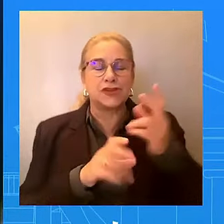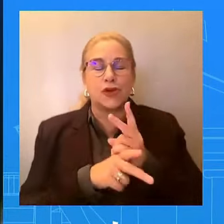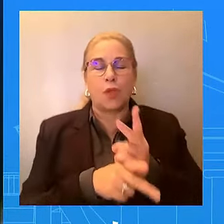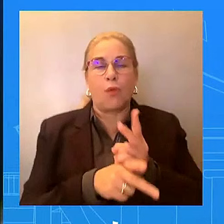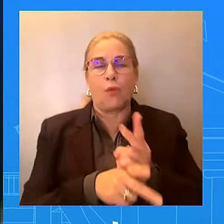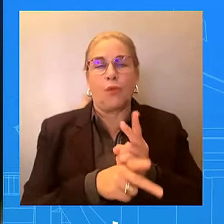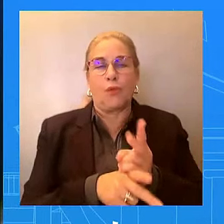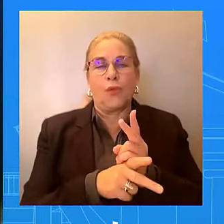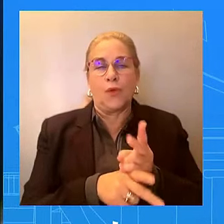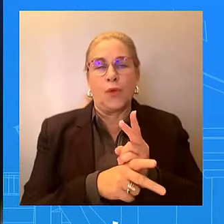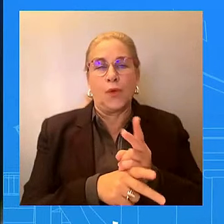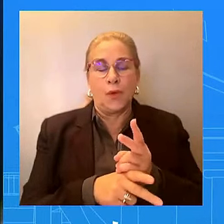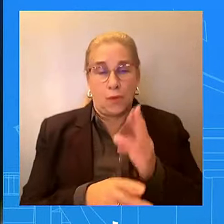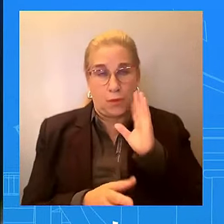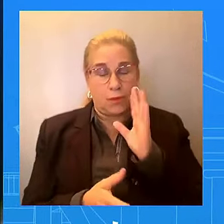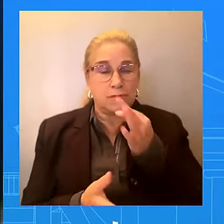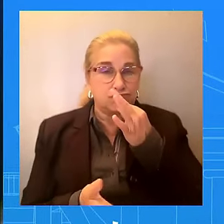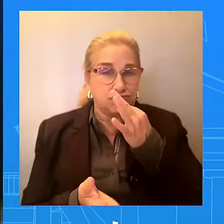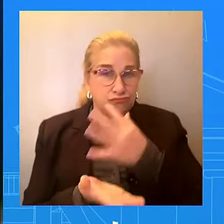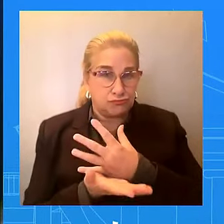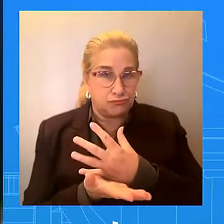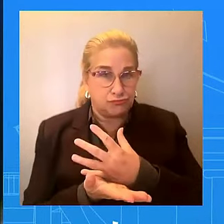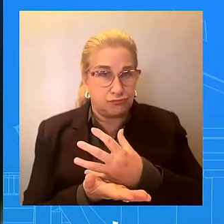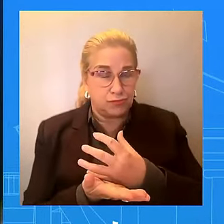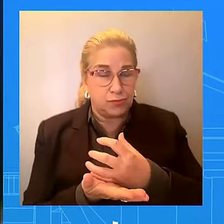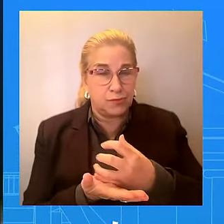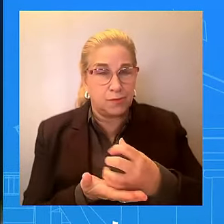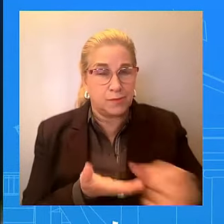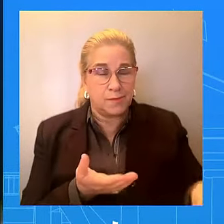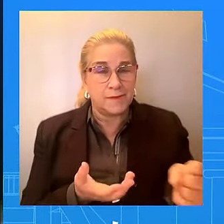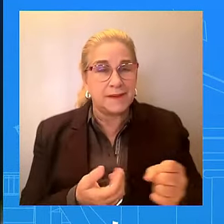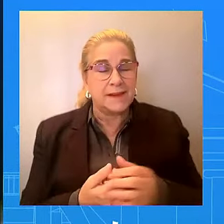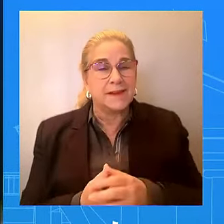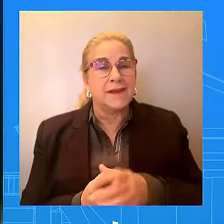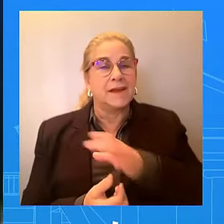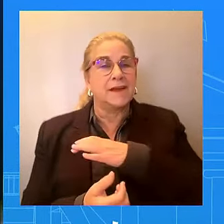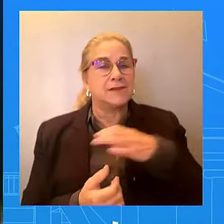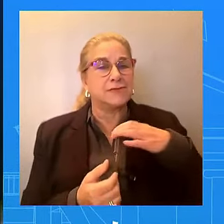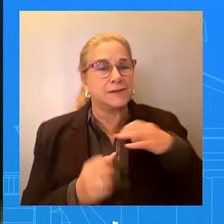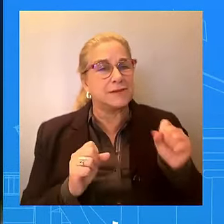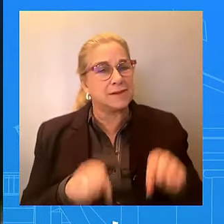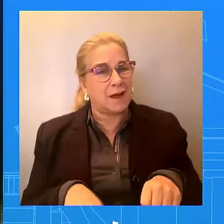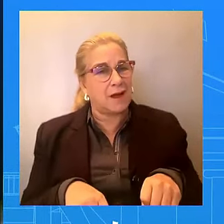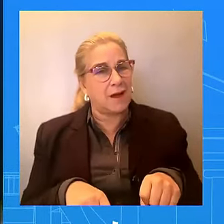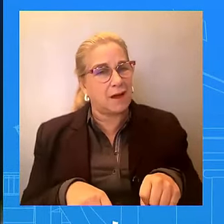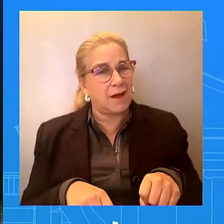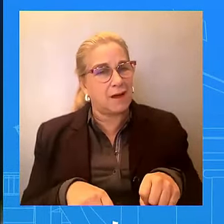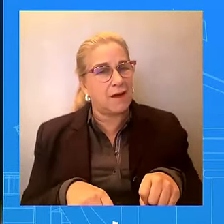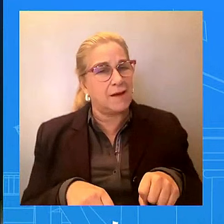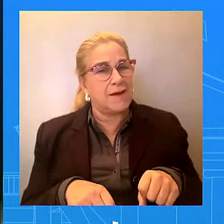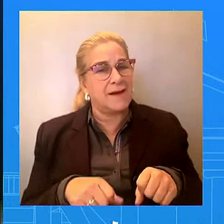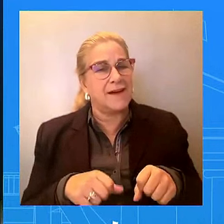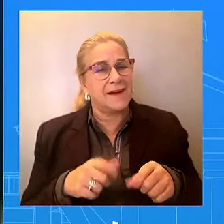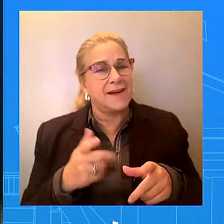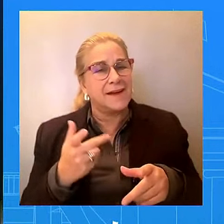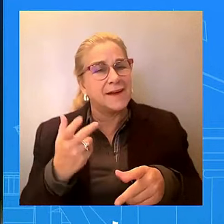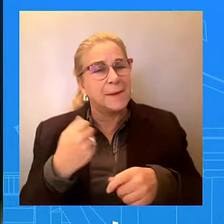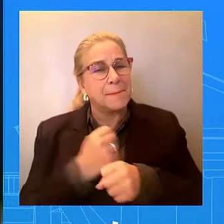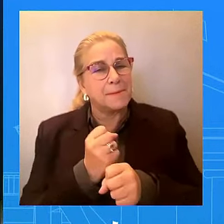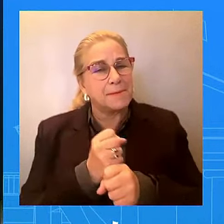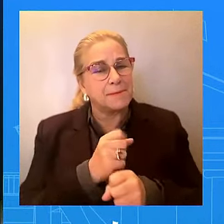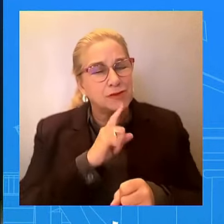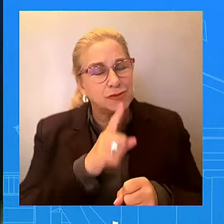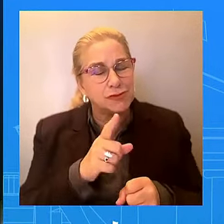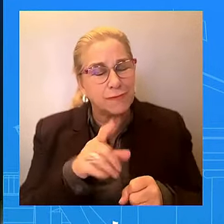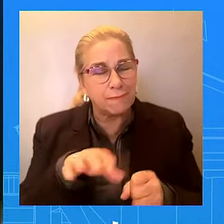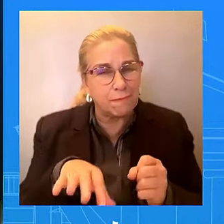We believe that Congress can do the job, right? They can do this job. They can make sure that we get that additional funding during recess. We have seen them